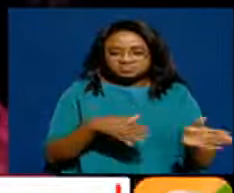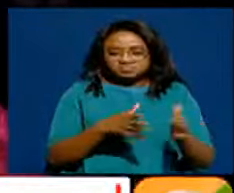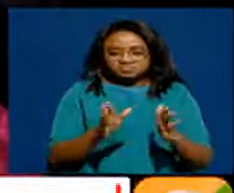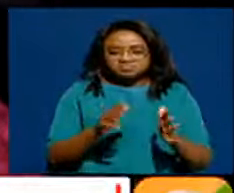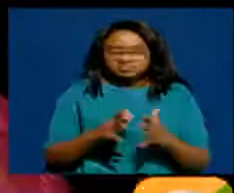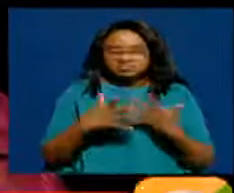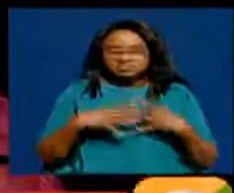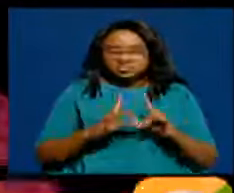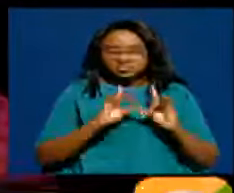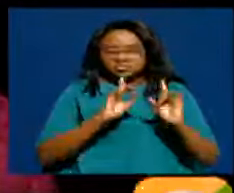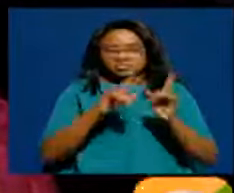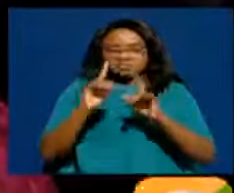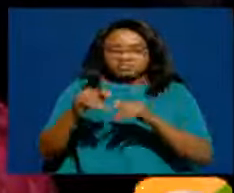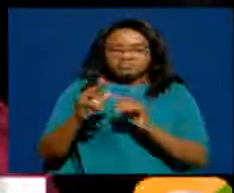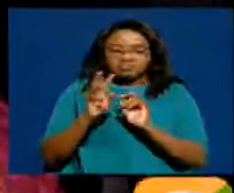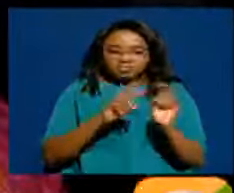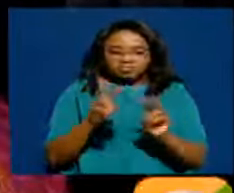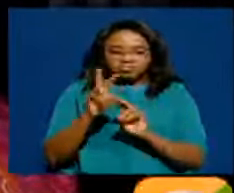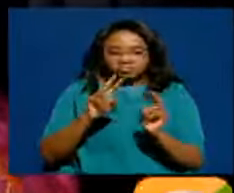grow talent and nurture talent.